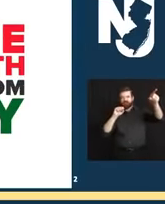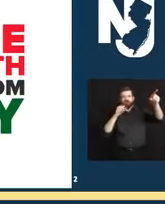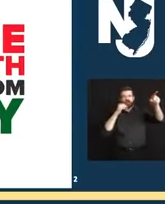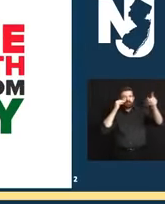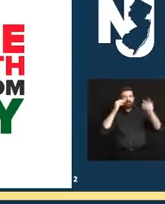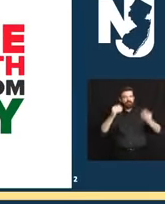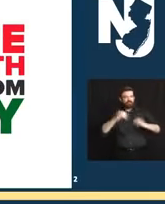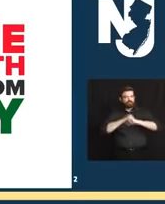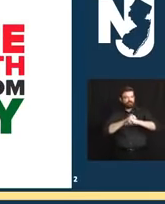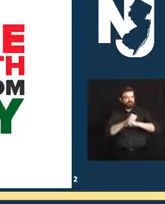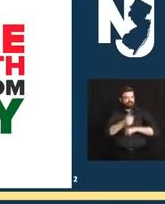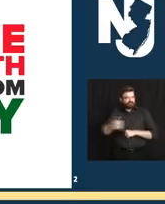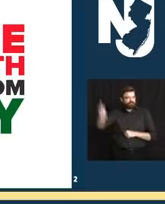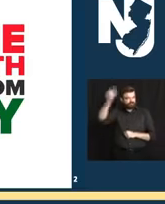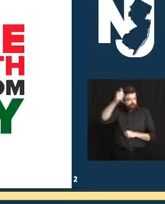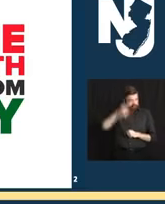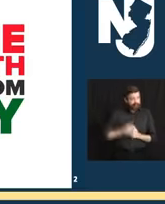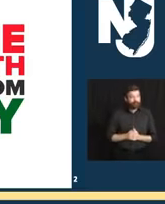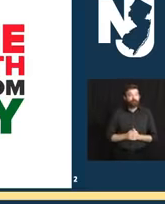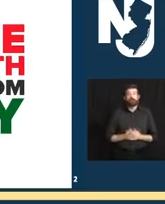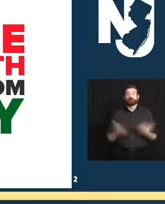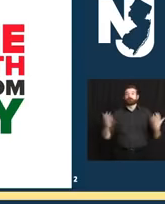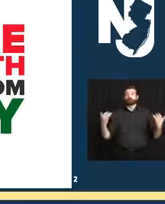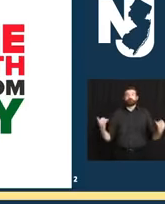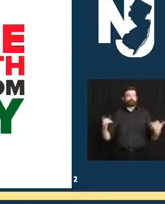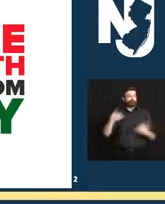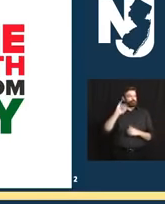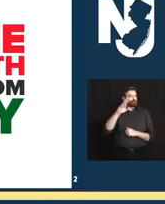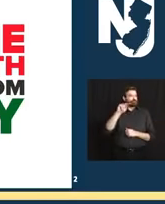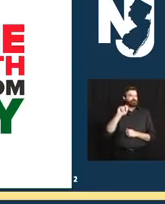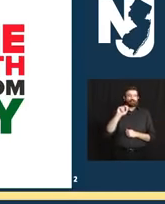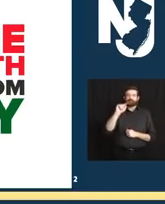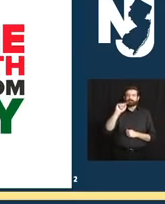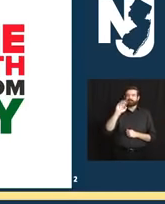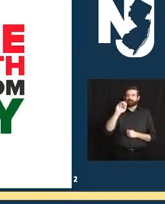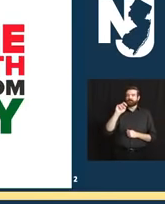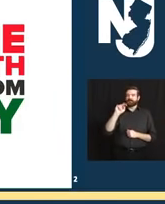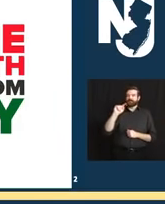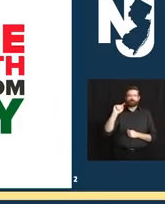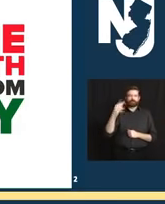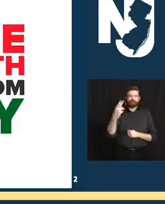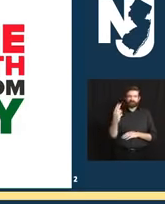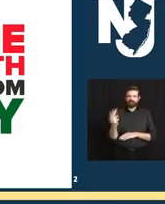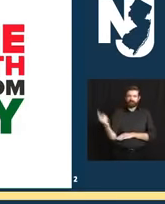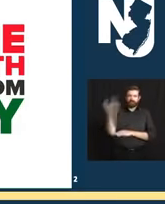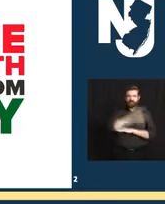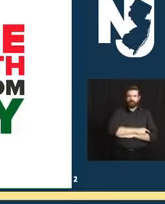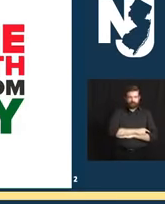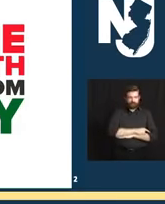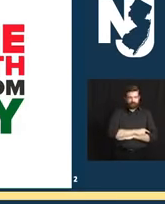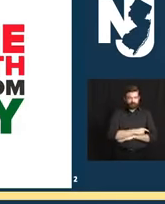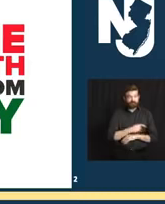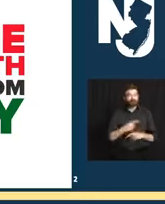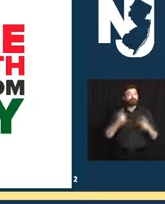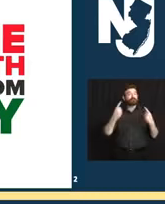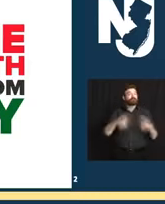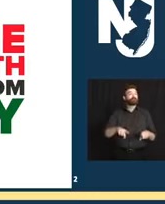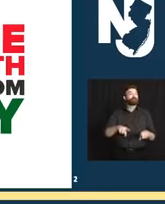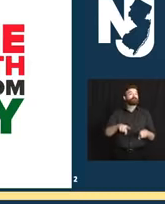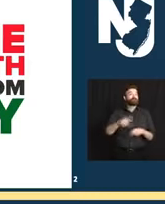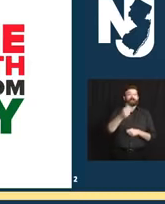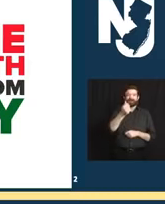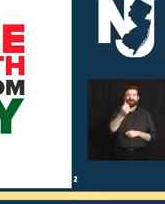is Juneteenth, a celebration of the day in 1865 when enslaved African Americans in Galveston,